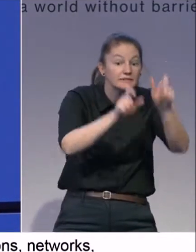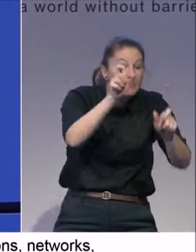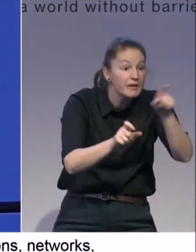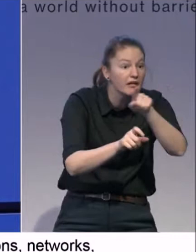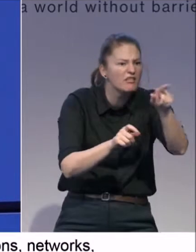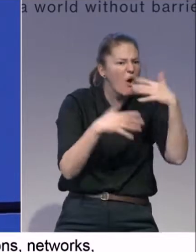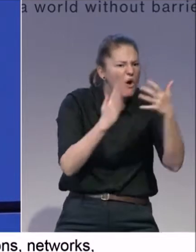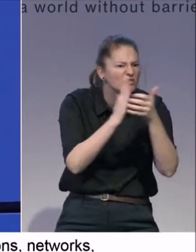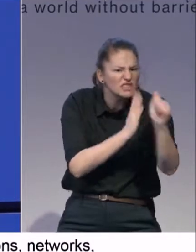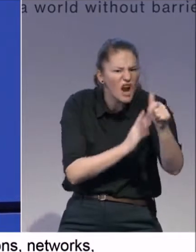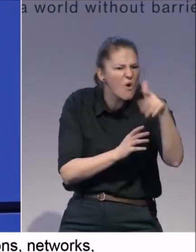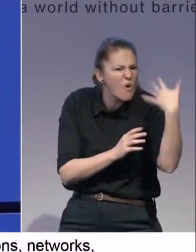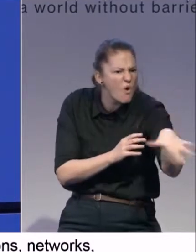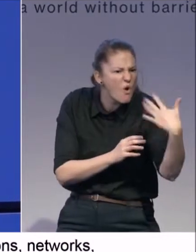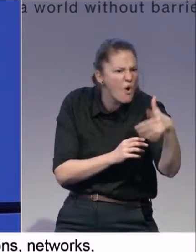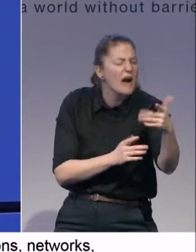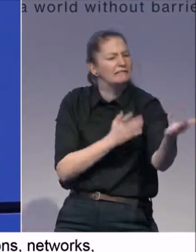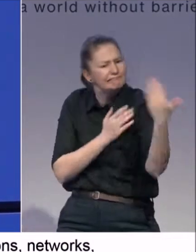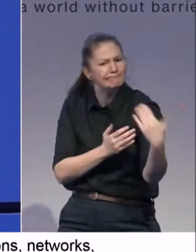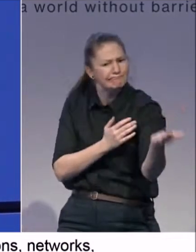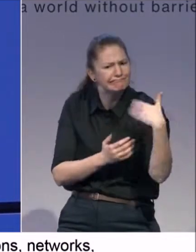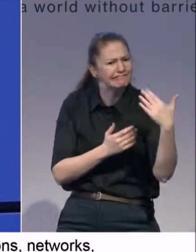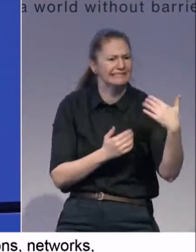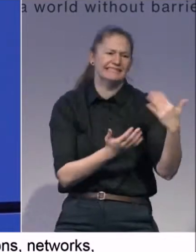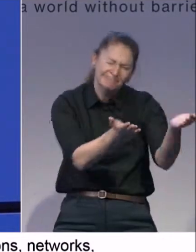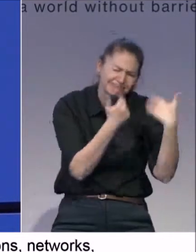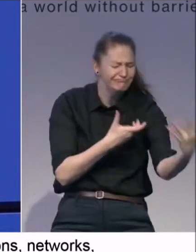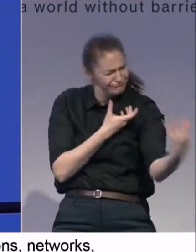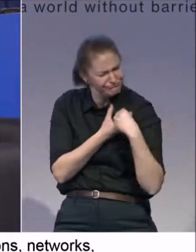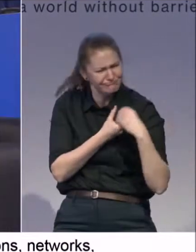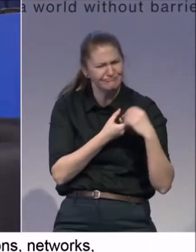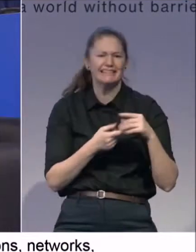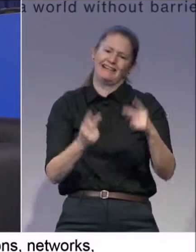is the most important thing we can do. I'm in awe of you guys. Thank you.